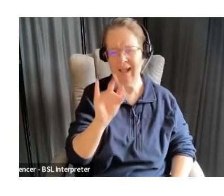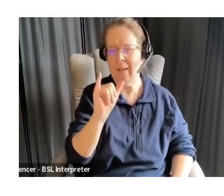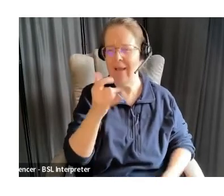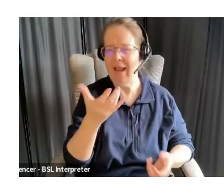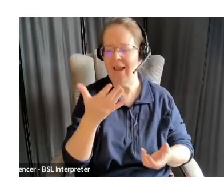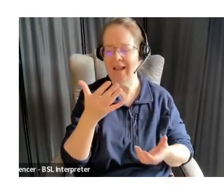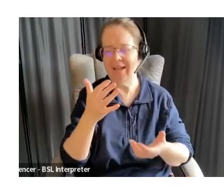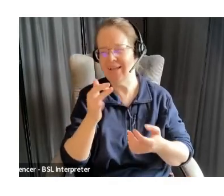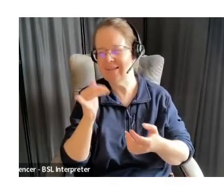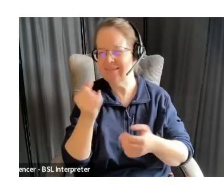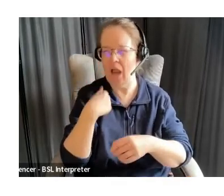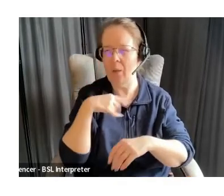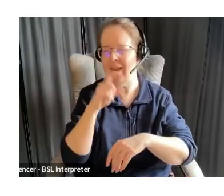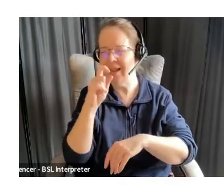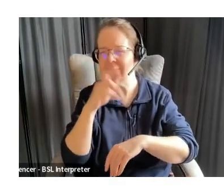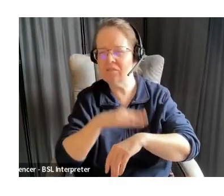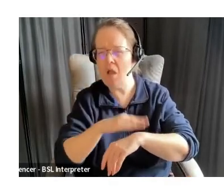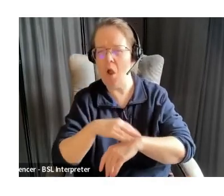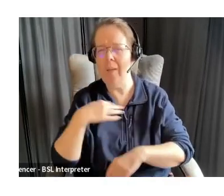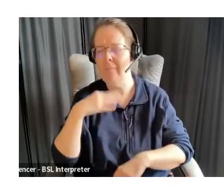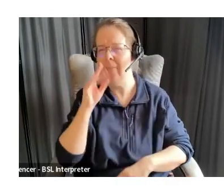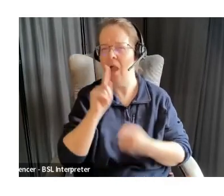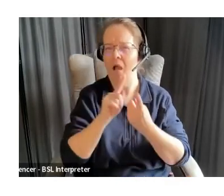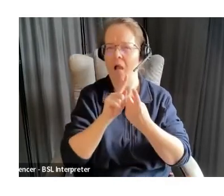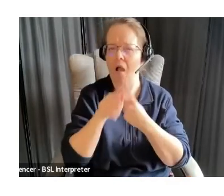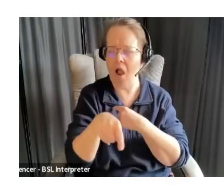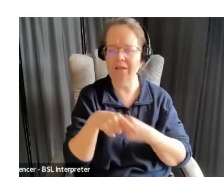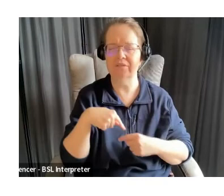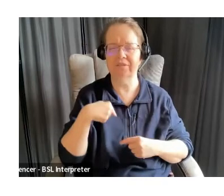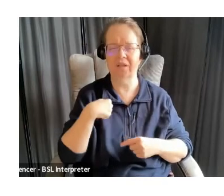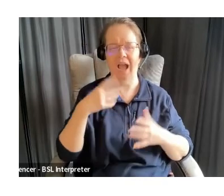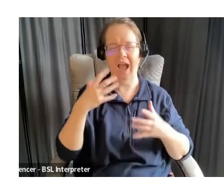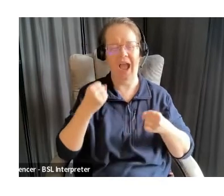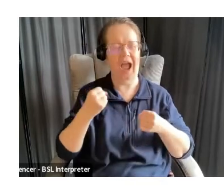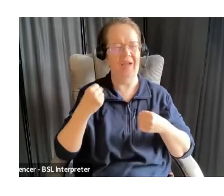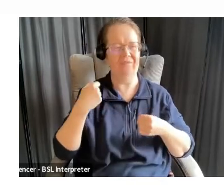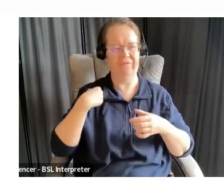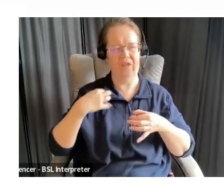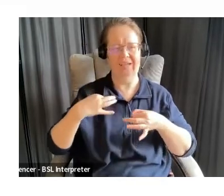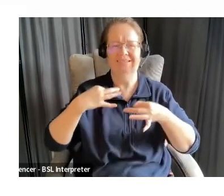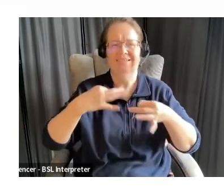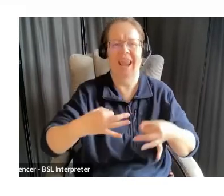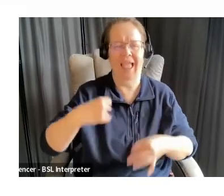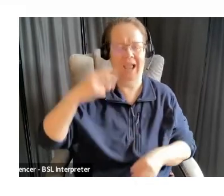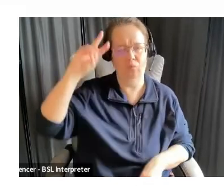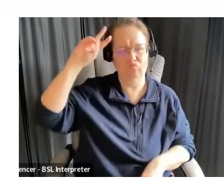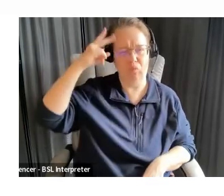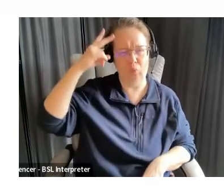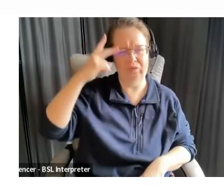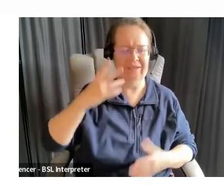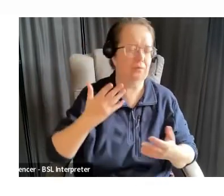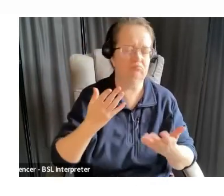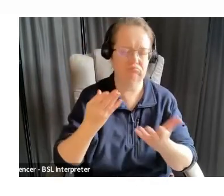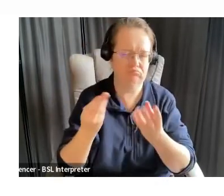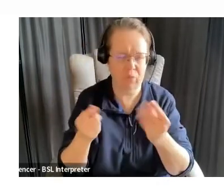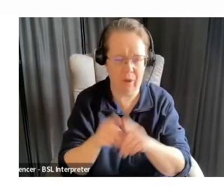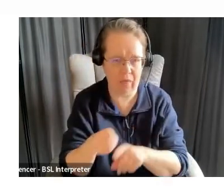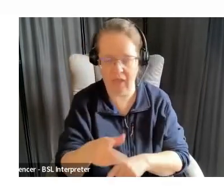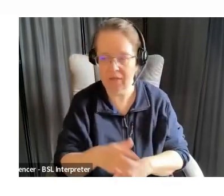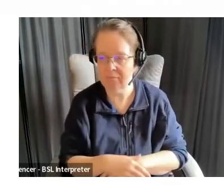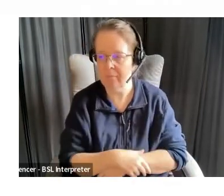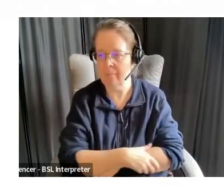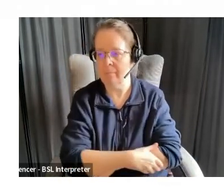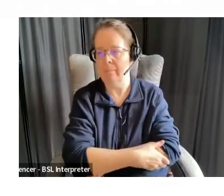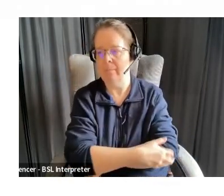time to answer the question because I have delayed processing or something like that. Now, but